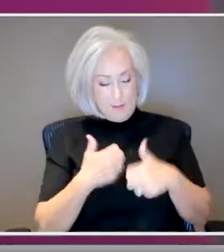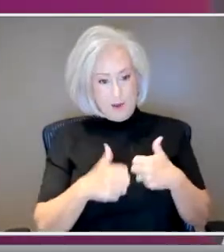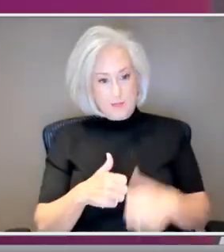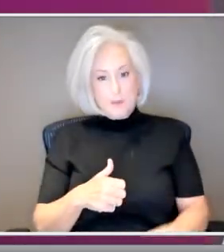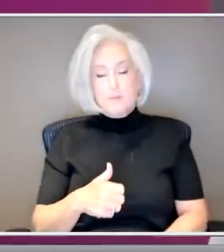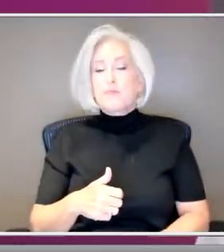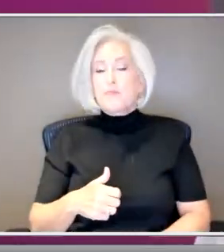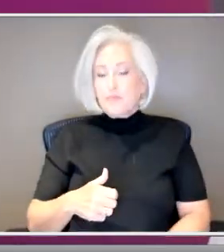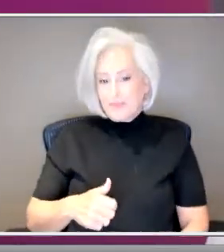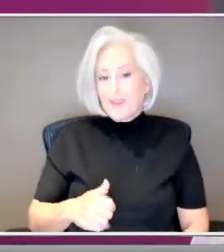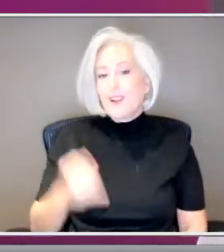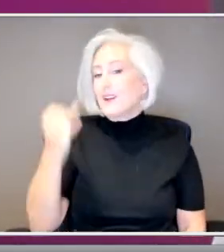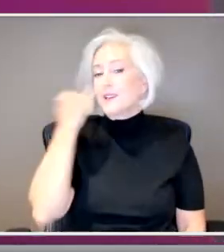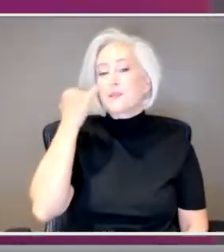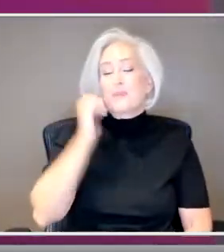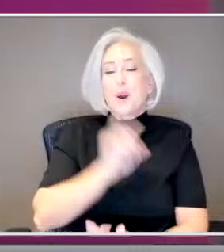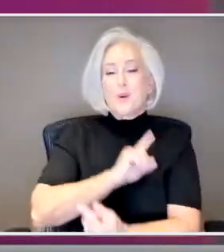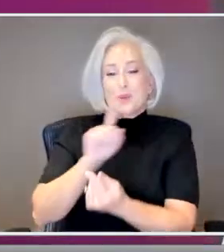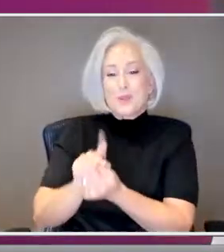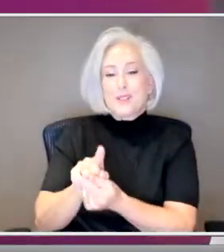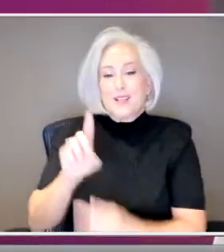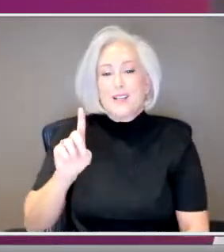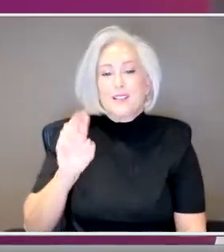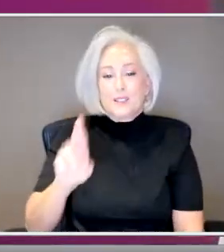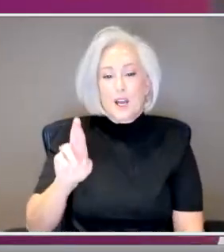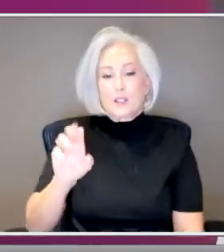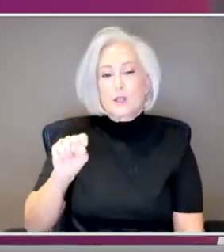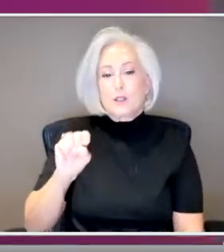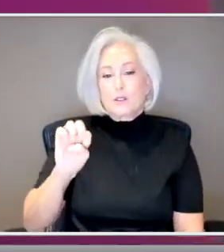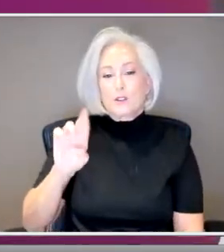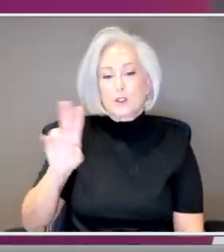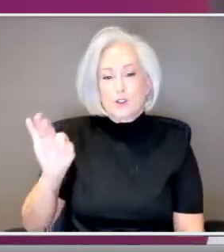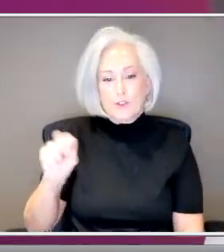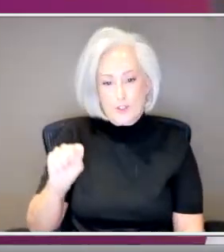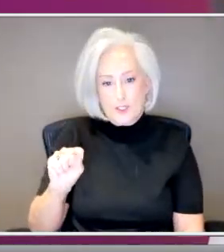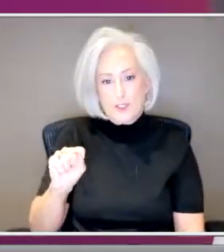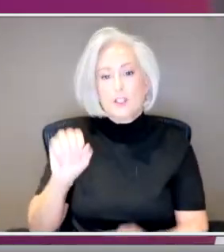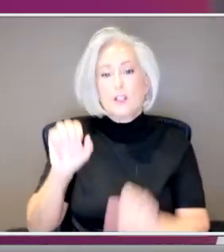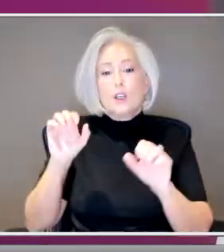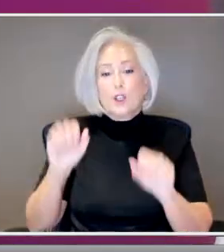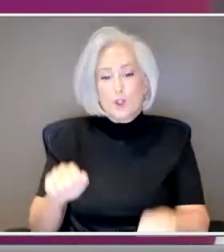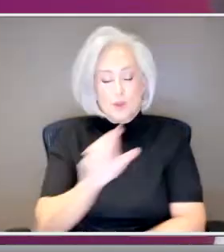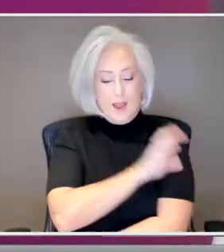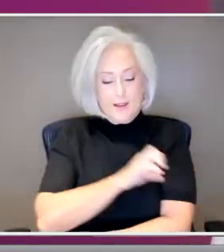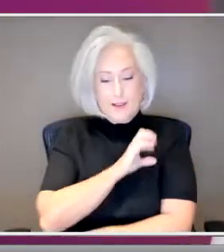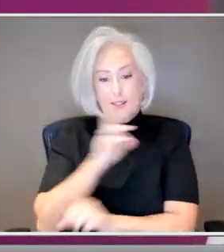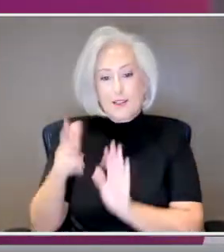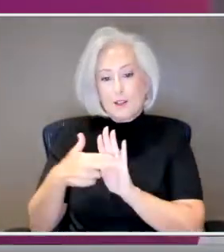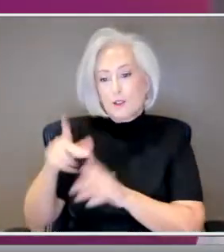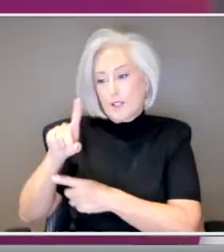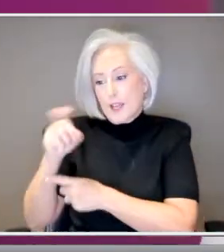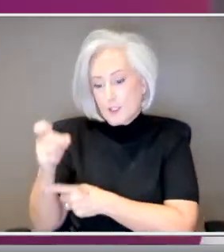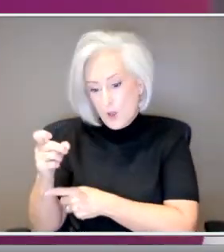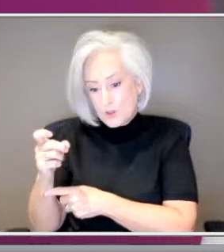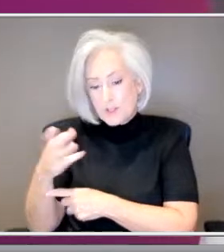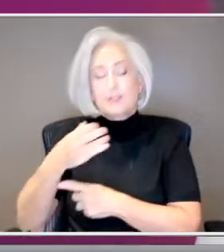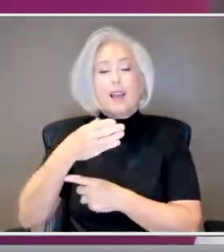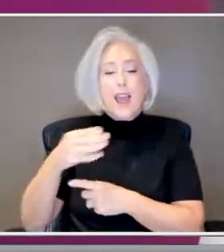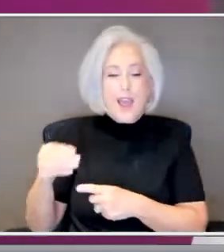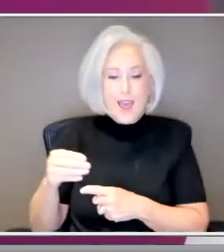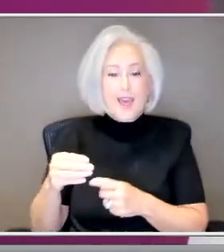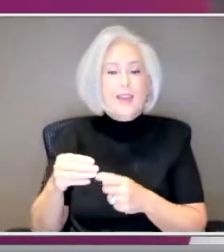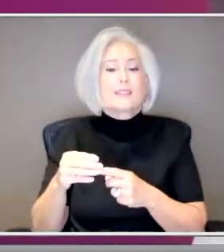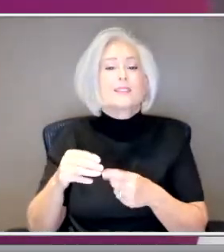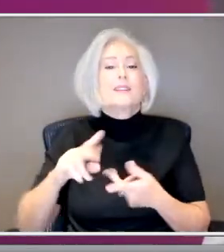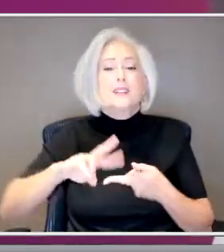Dr. Surface, I'm not going to answer for him. So you can make a diagnosis clinically and with genetic testing. Okay. So I'll answer the genetic